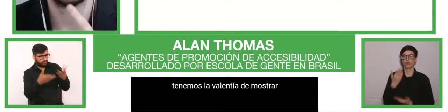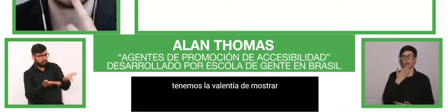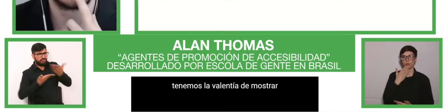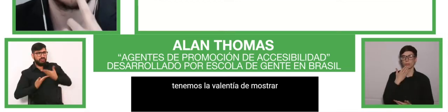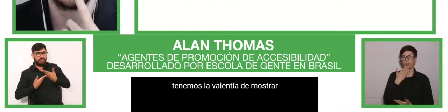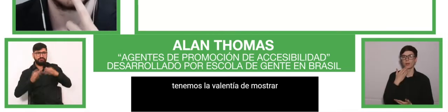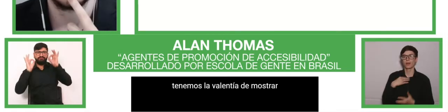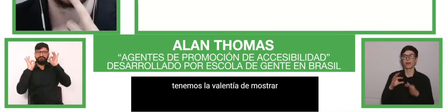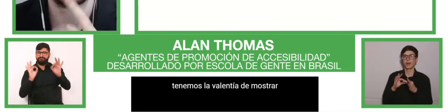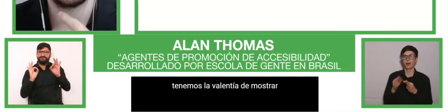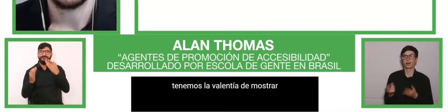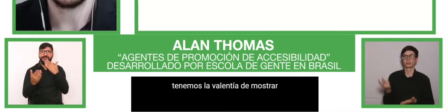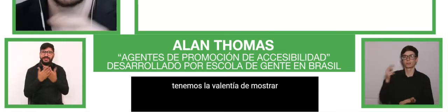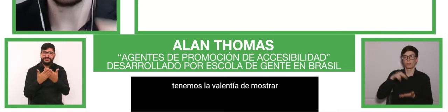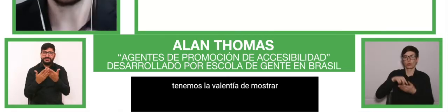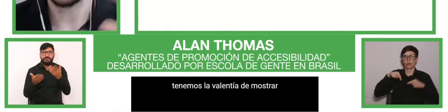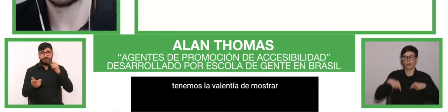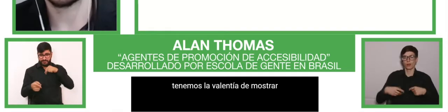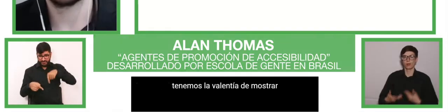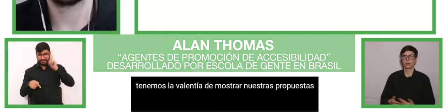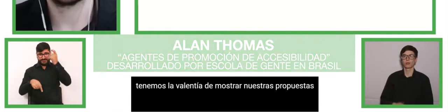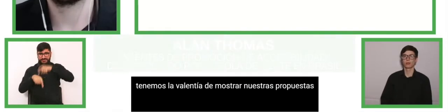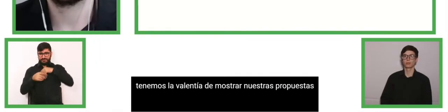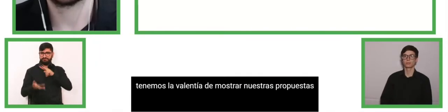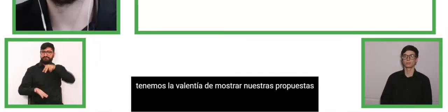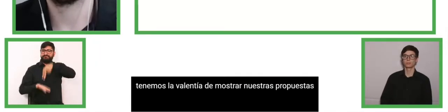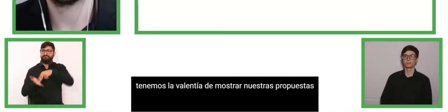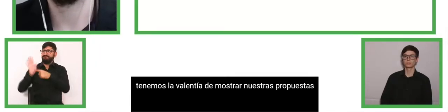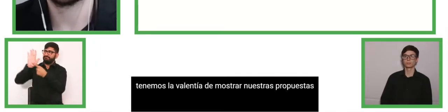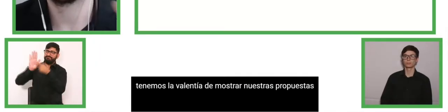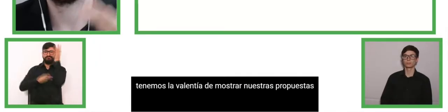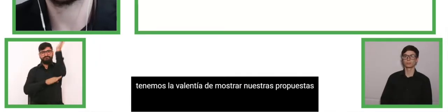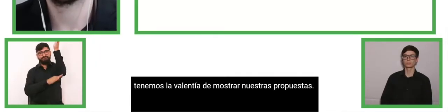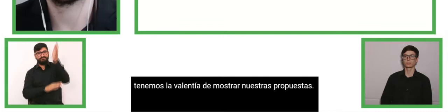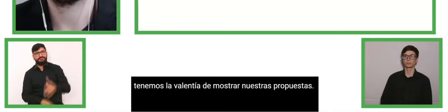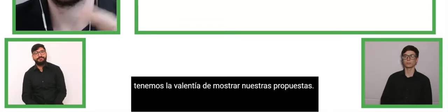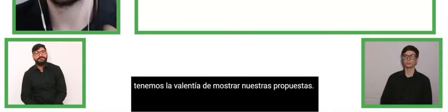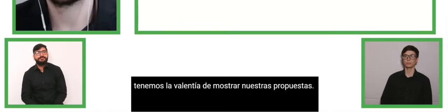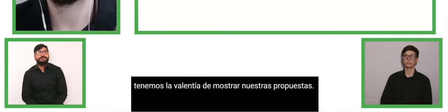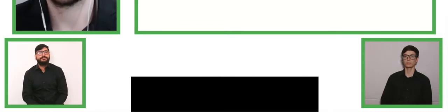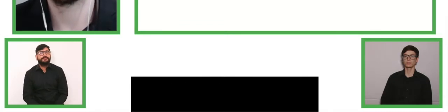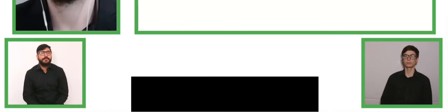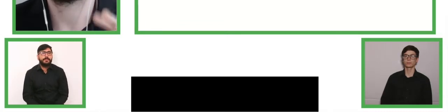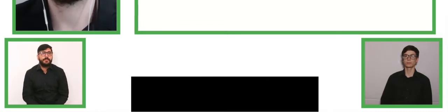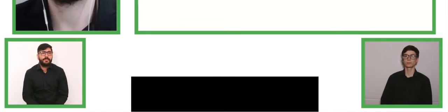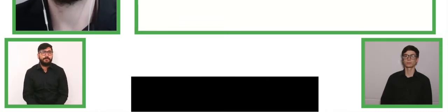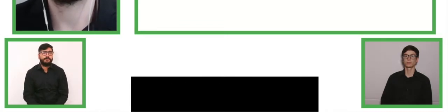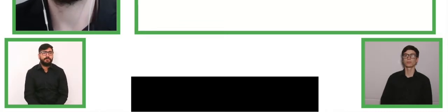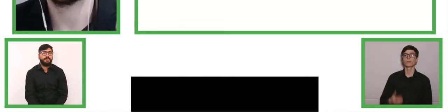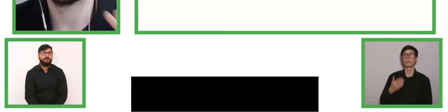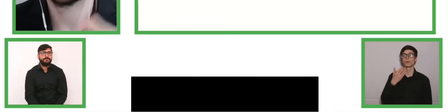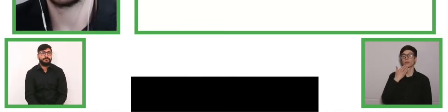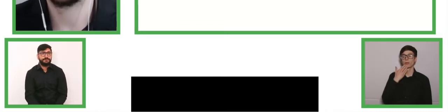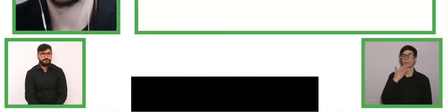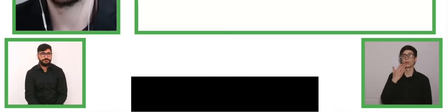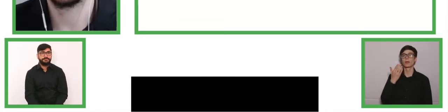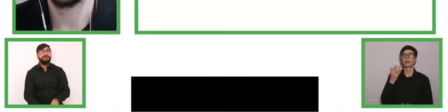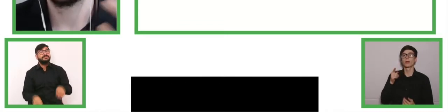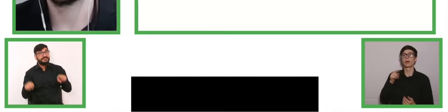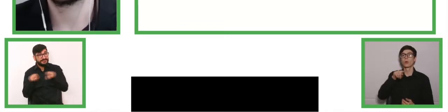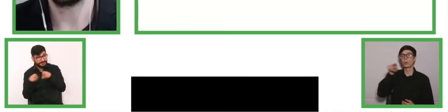please. So as soon as we were contemplated by the impact transfer with the project accessibility promotion